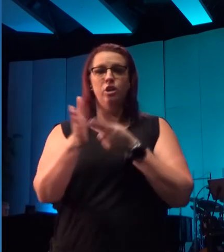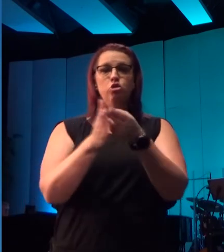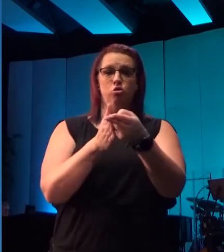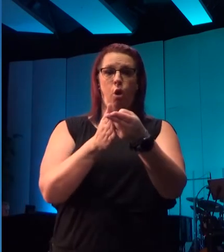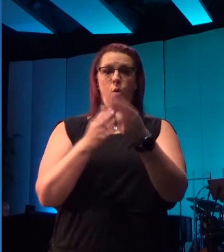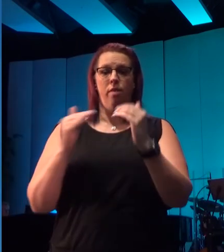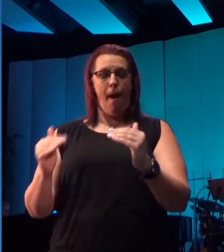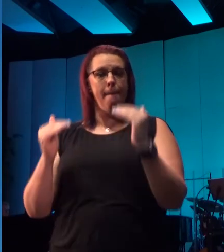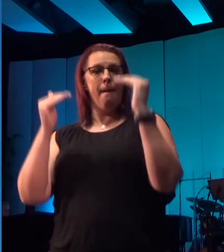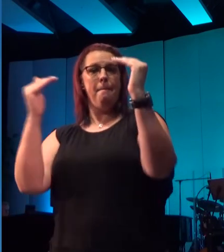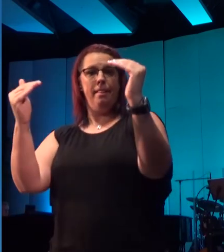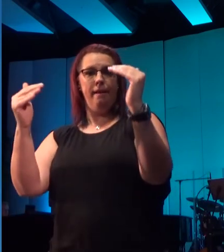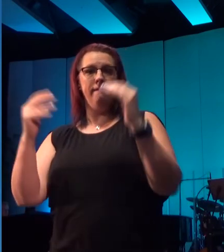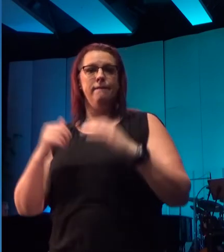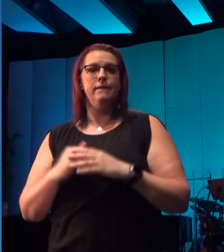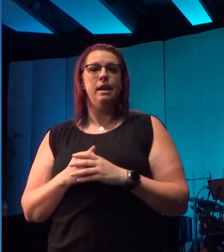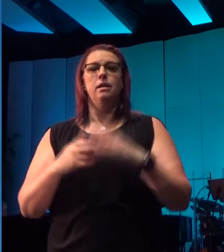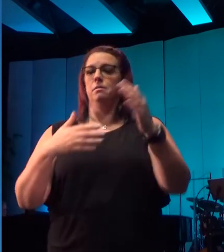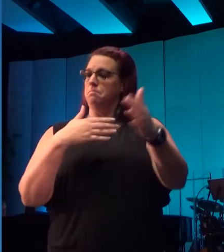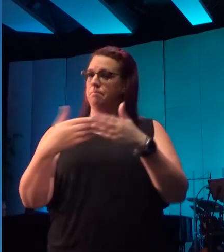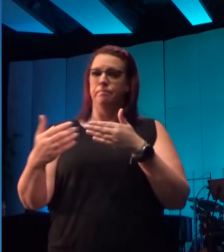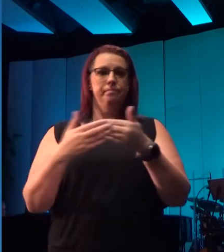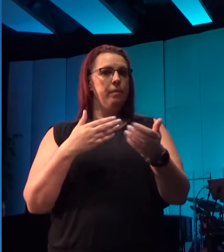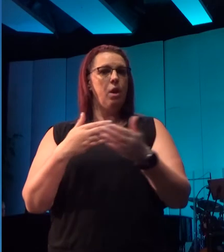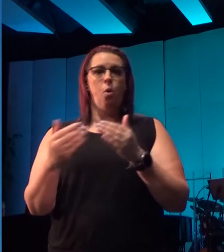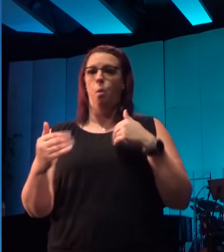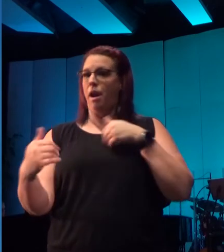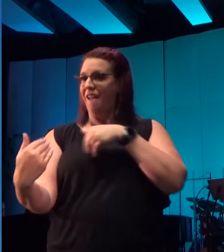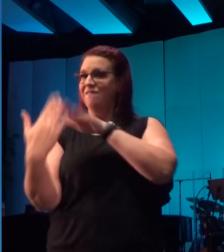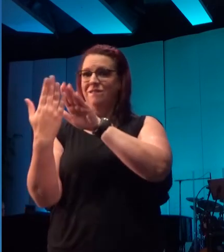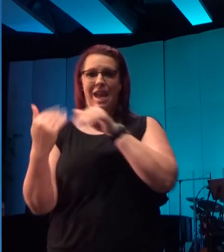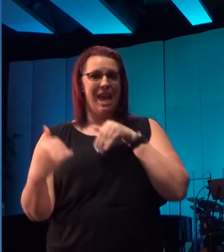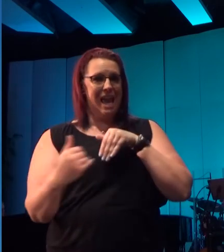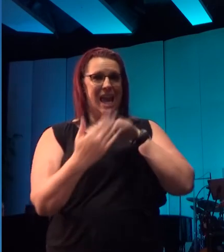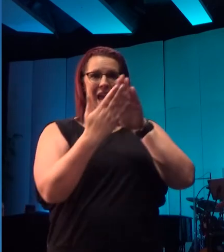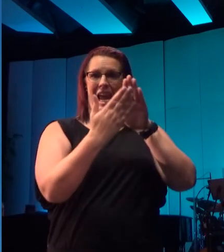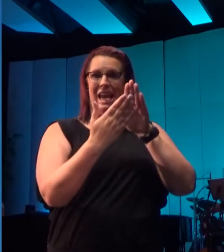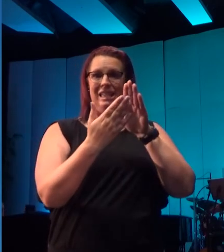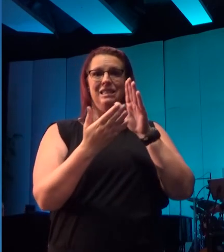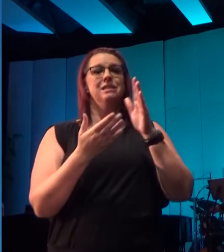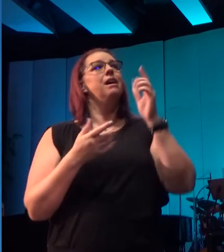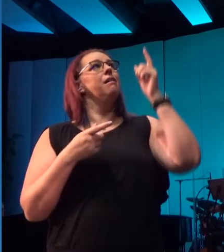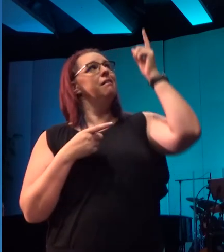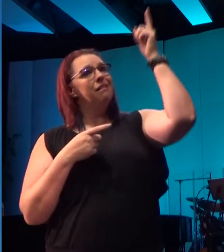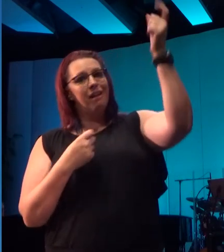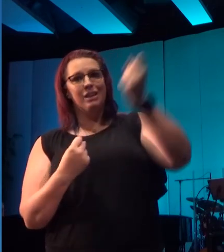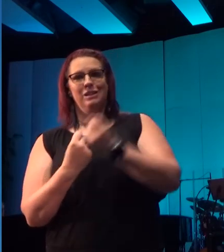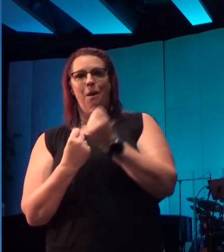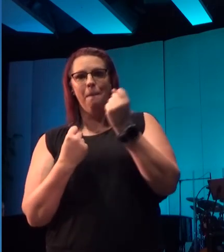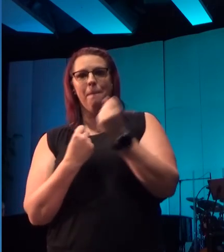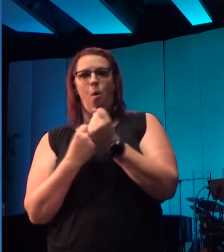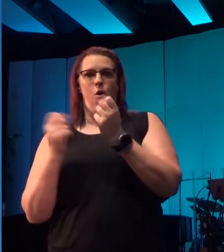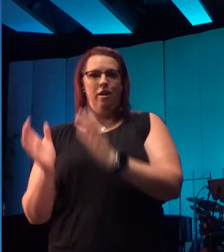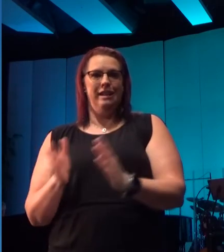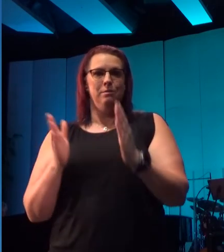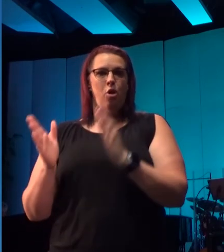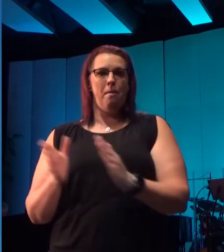am uplifted. No matter what I face, a feast of support is prepared for